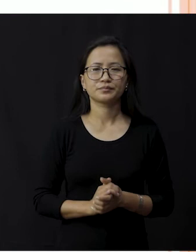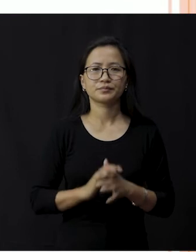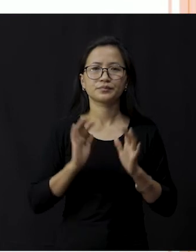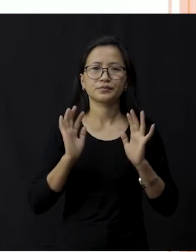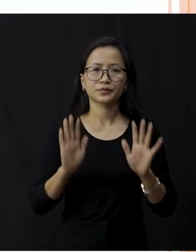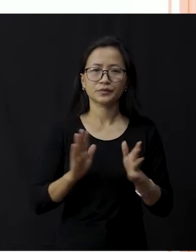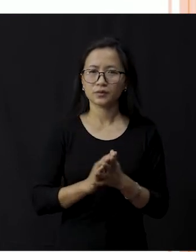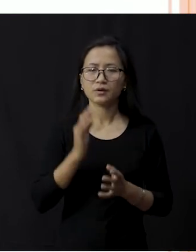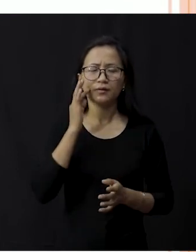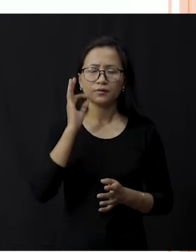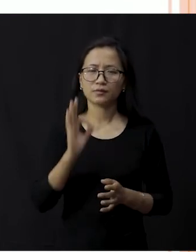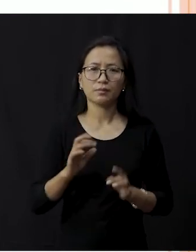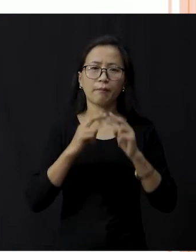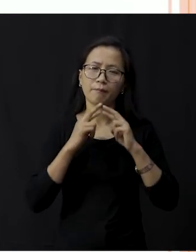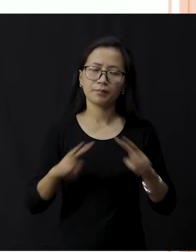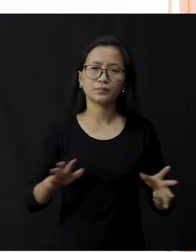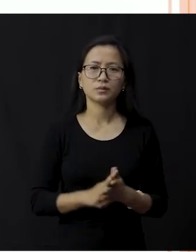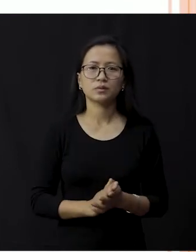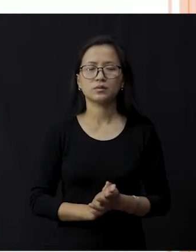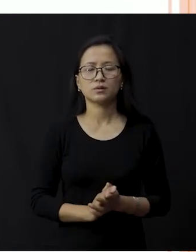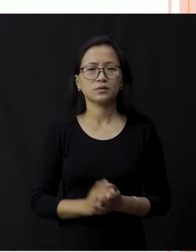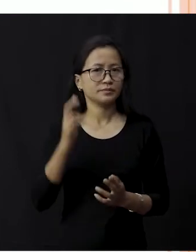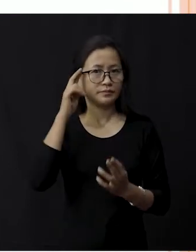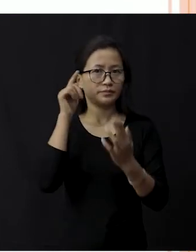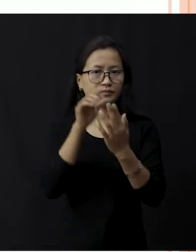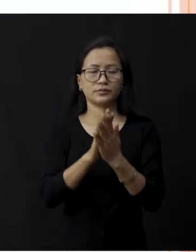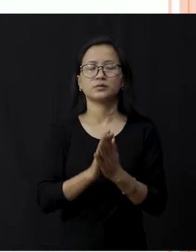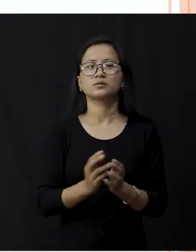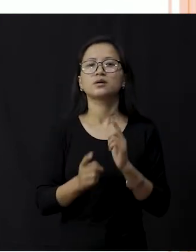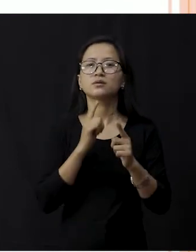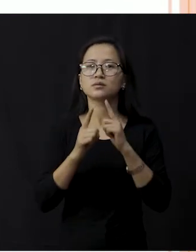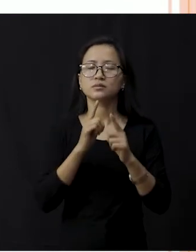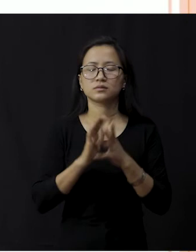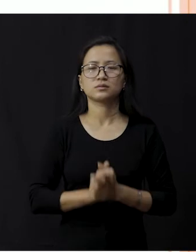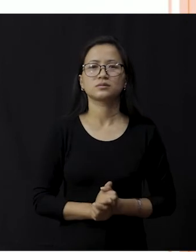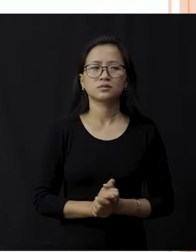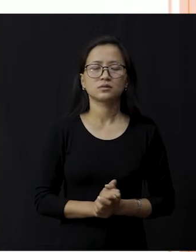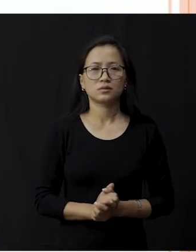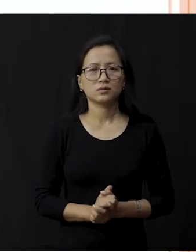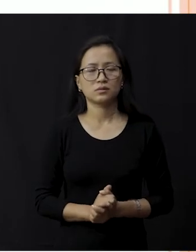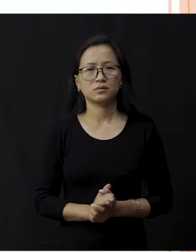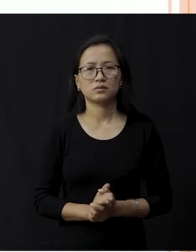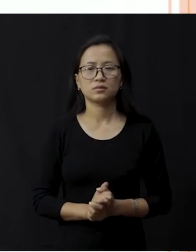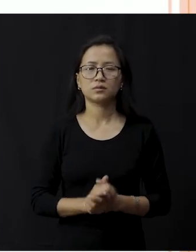this is very important. I request all of you to pay attention when I'm explaining this. All right.